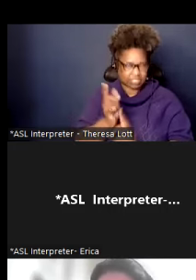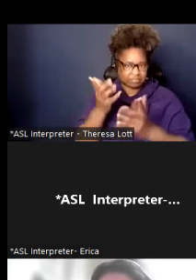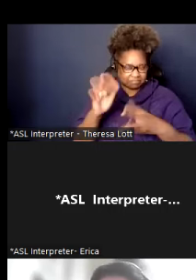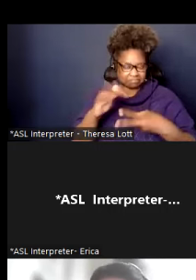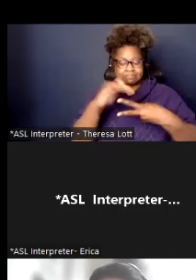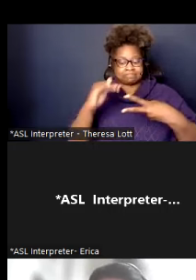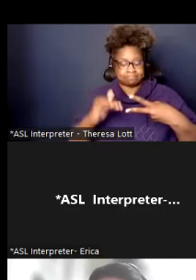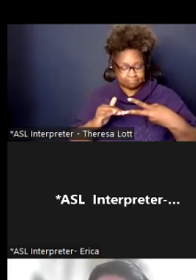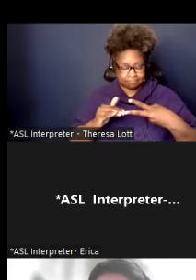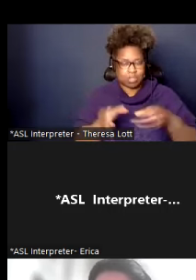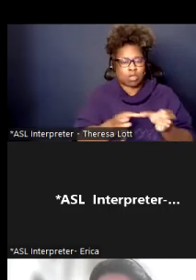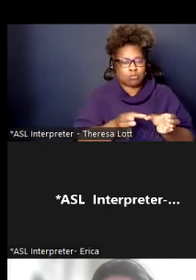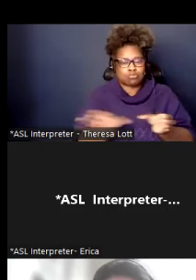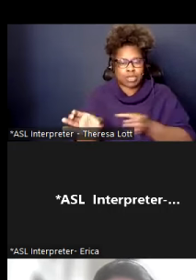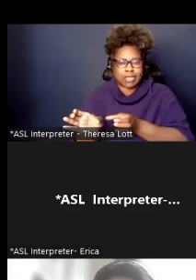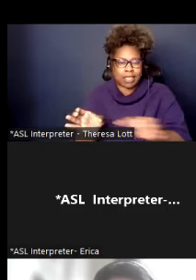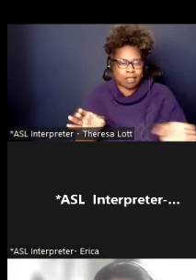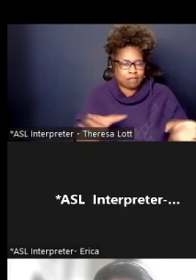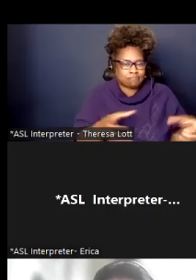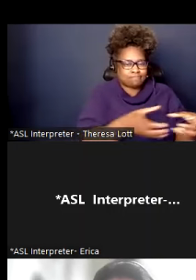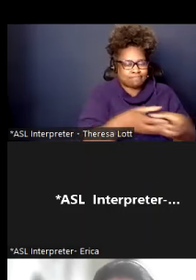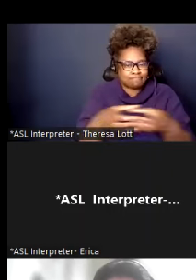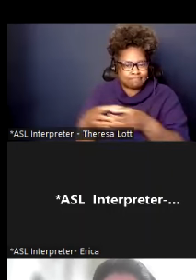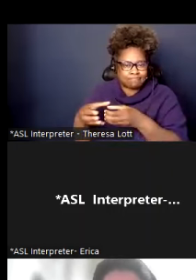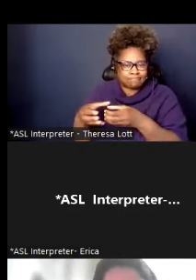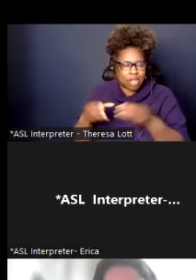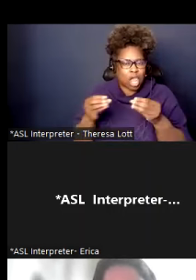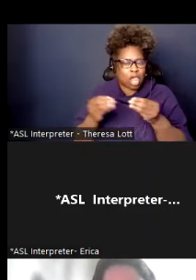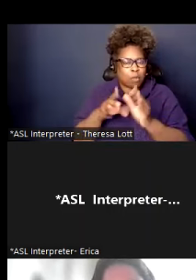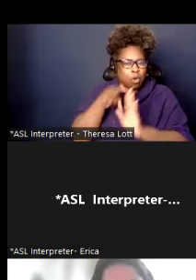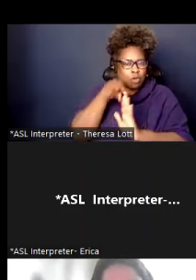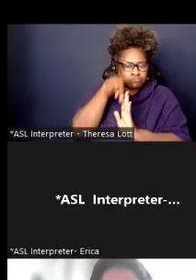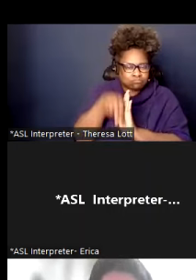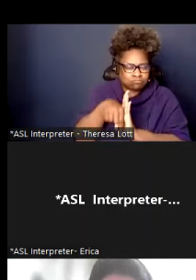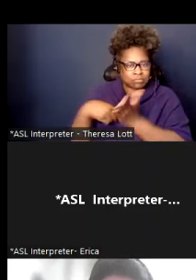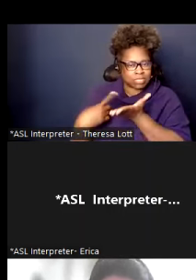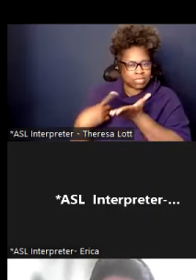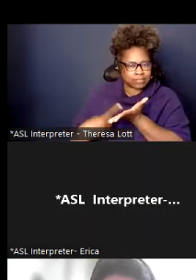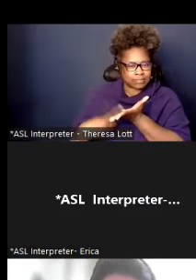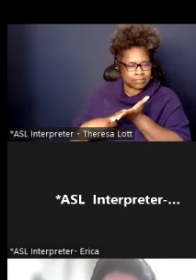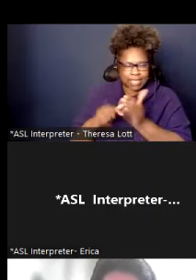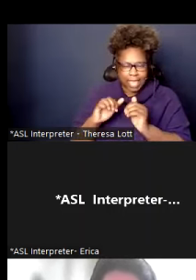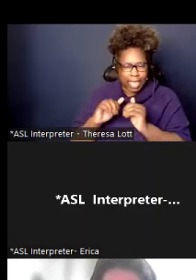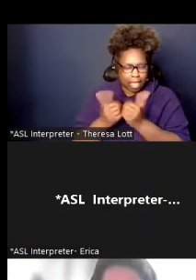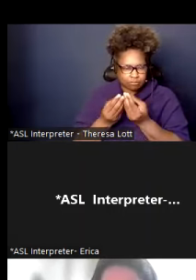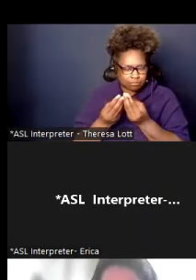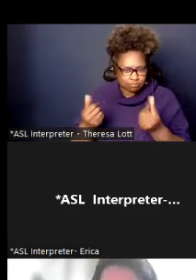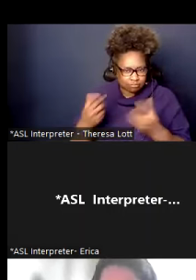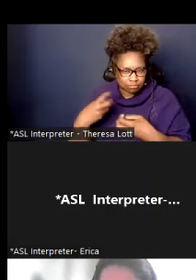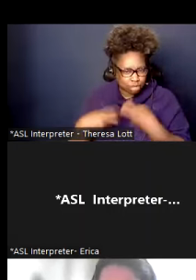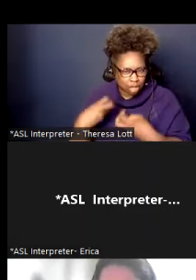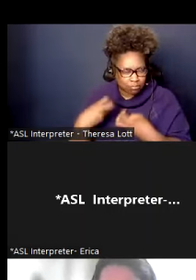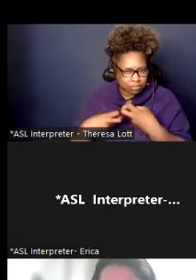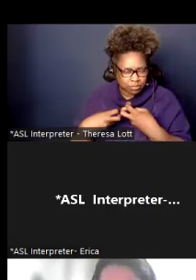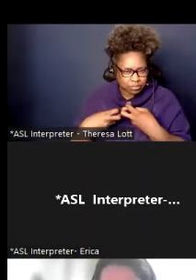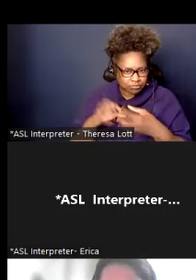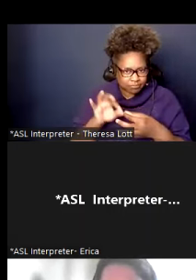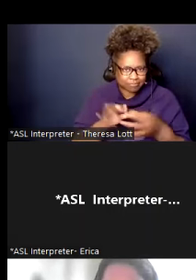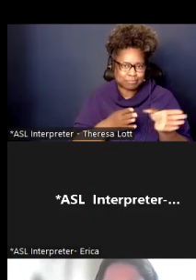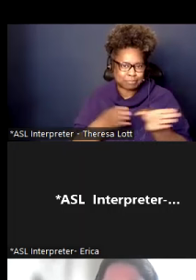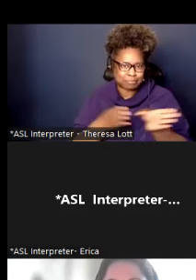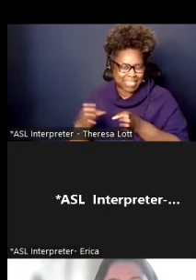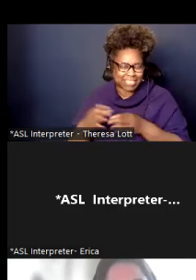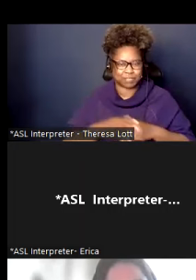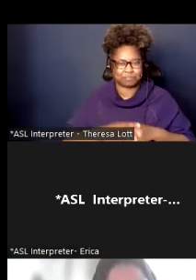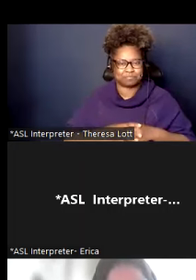rooms where we will deep dive into some of the solutions being explored for the plan. Throughout the upfront presentation,